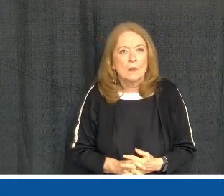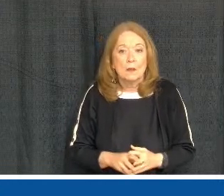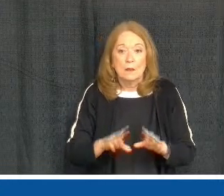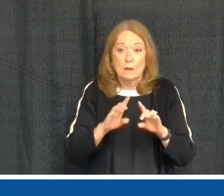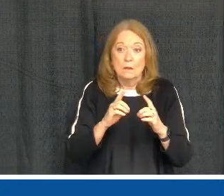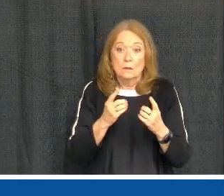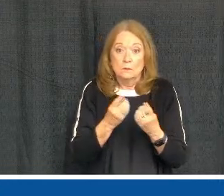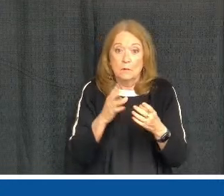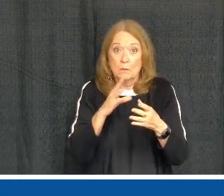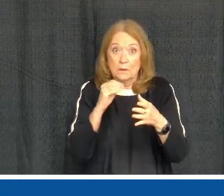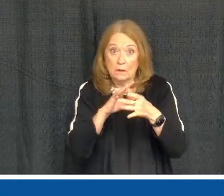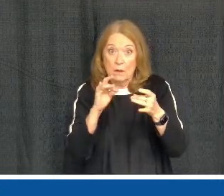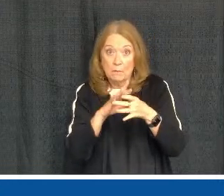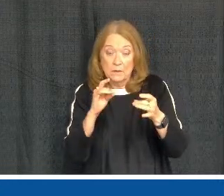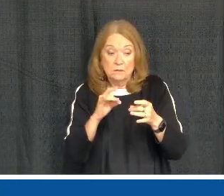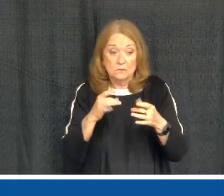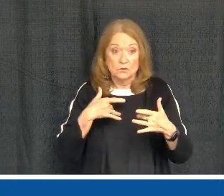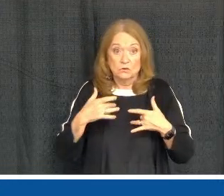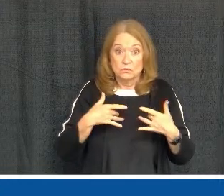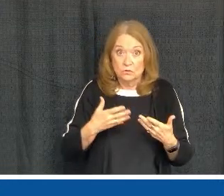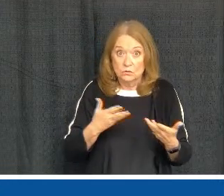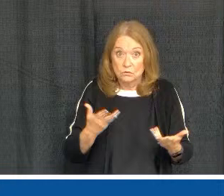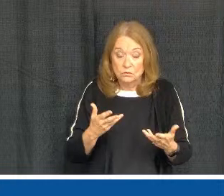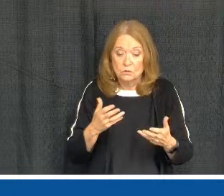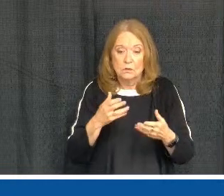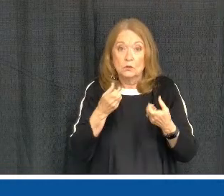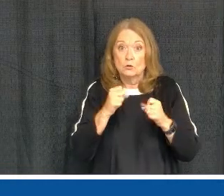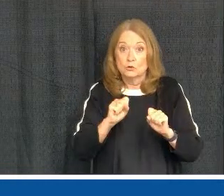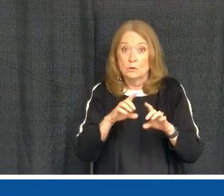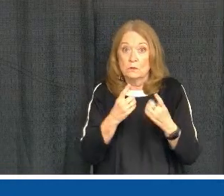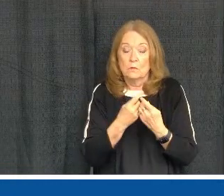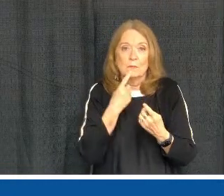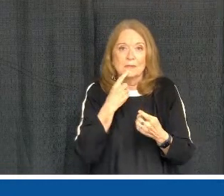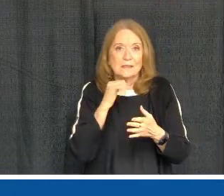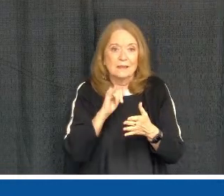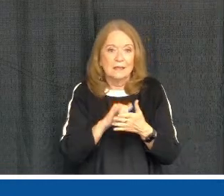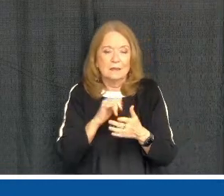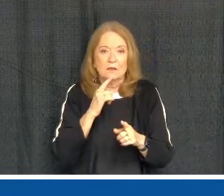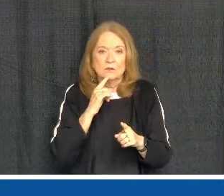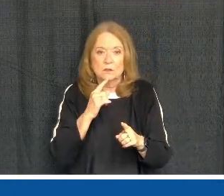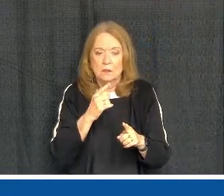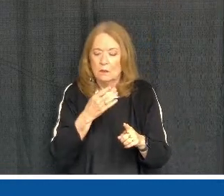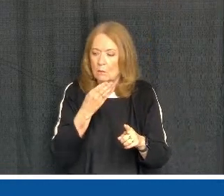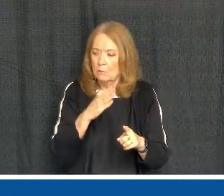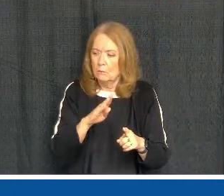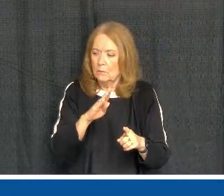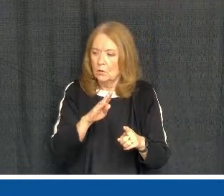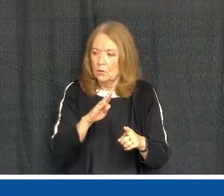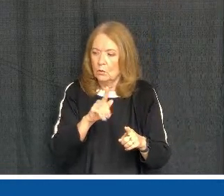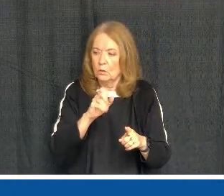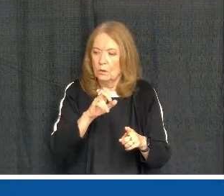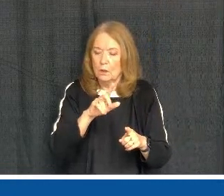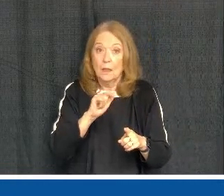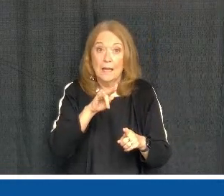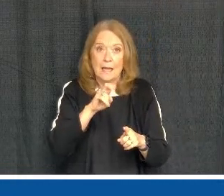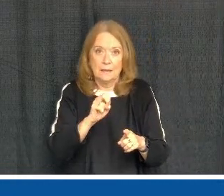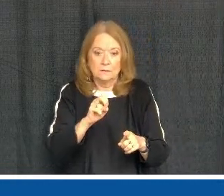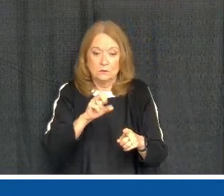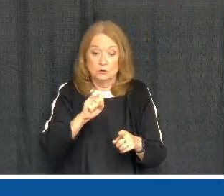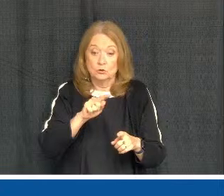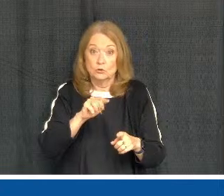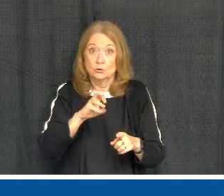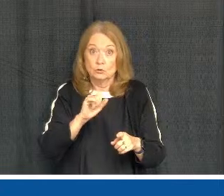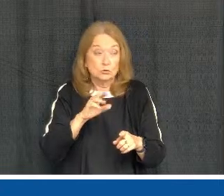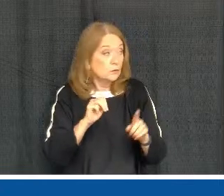Department comments and concerns. The street department stated that there's a blue line stream on the property, but outside the limits of the rezoning.